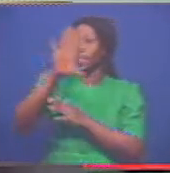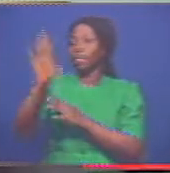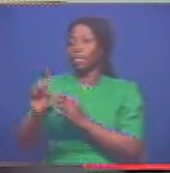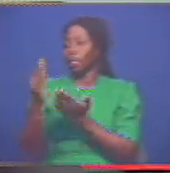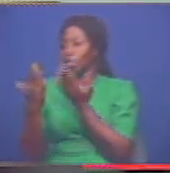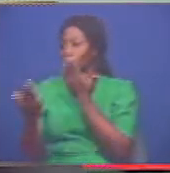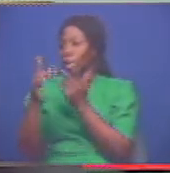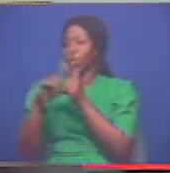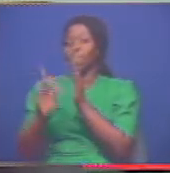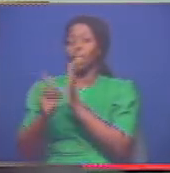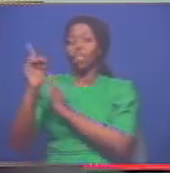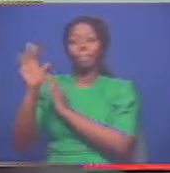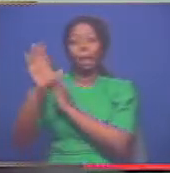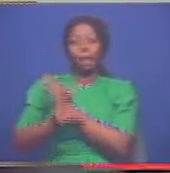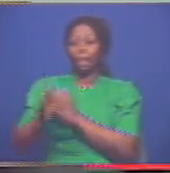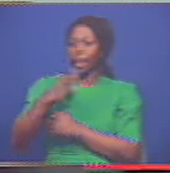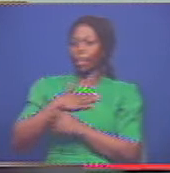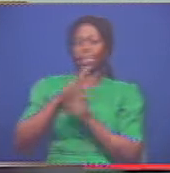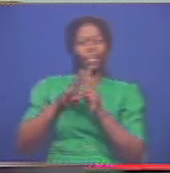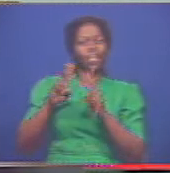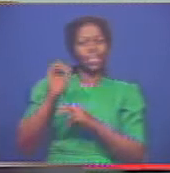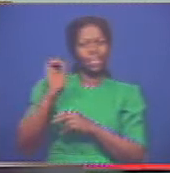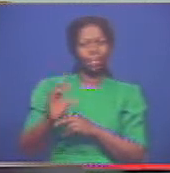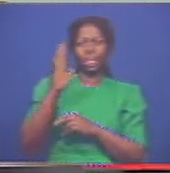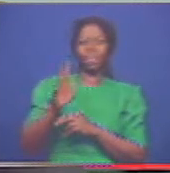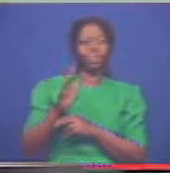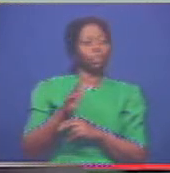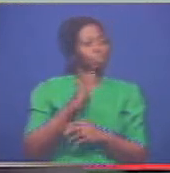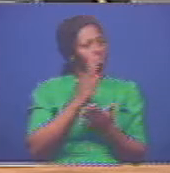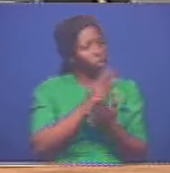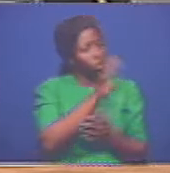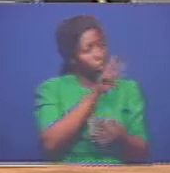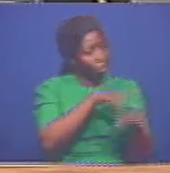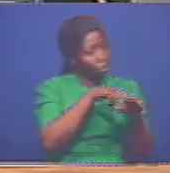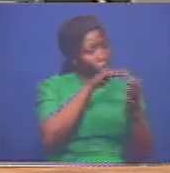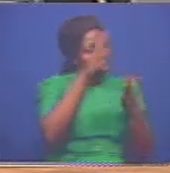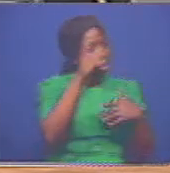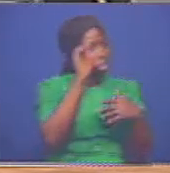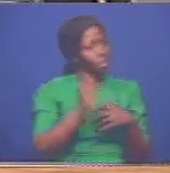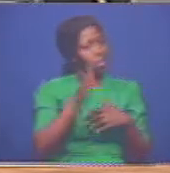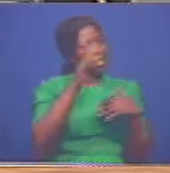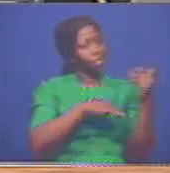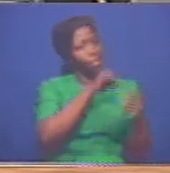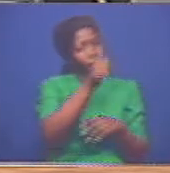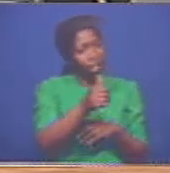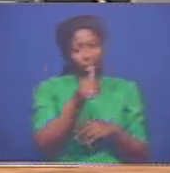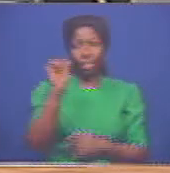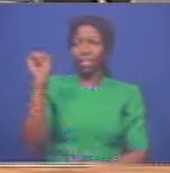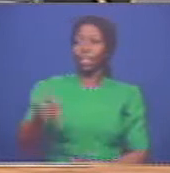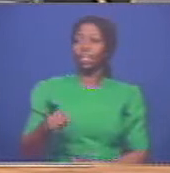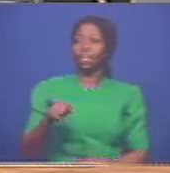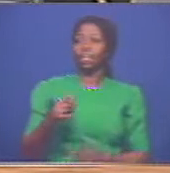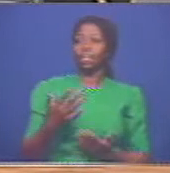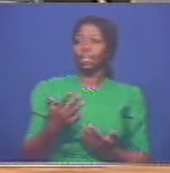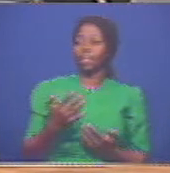countries, ours is so expensive. It's actually four times more expensive than. Yet we are the guys who are in it. Somebody else